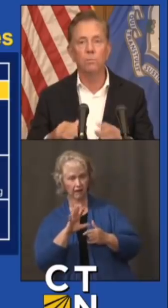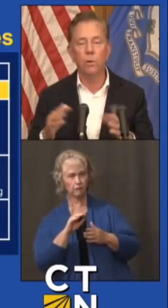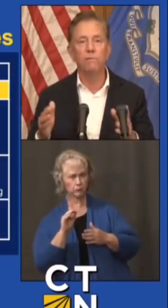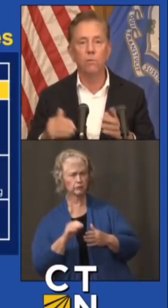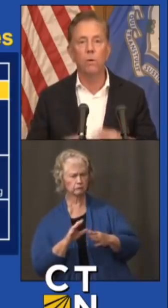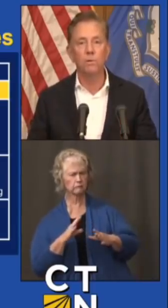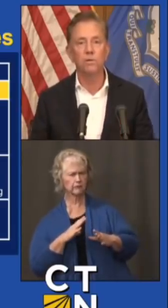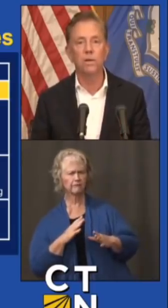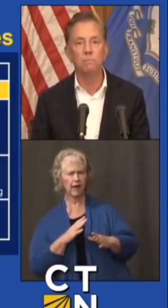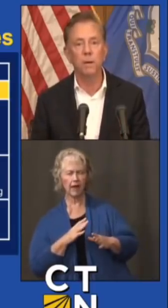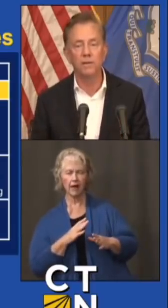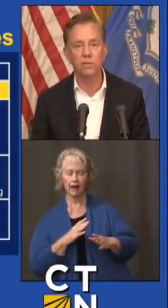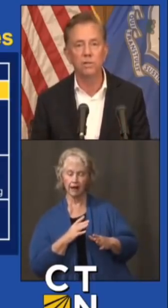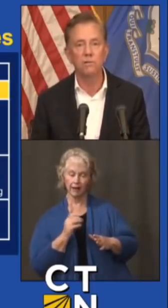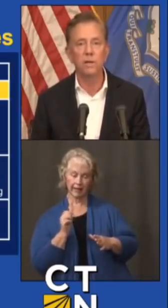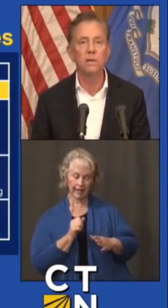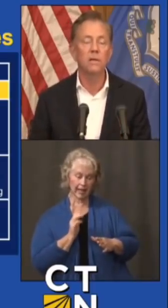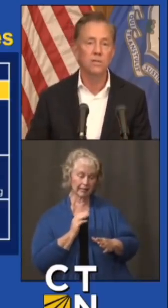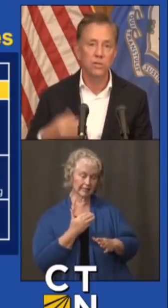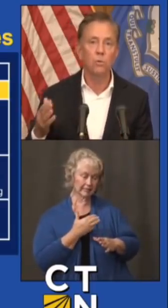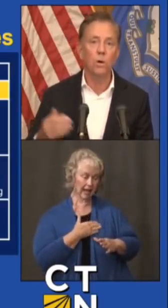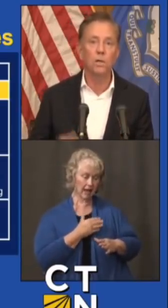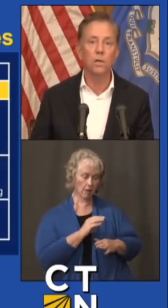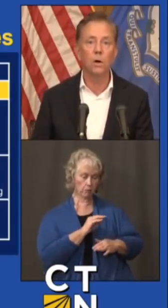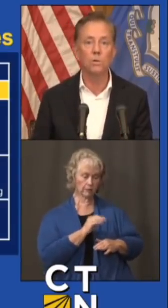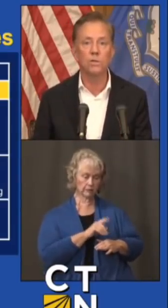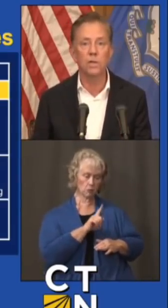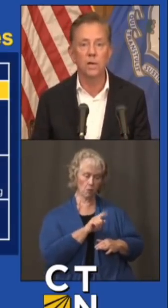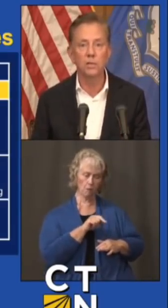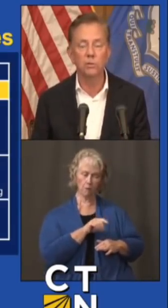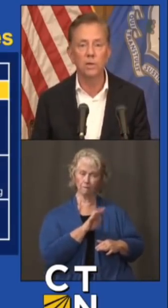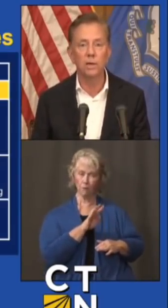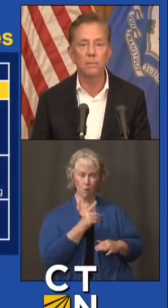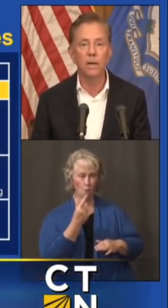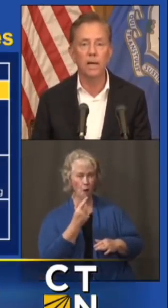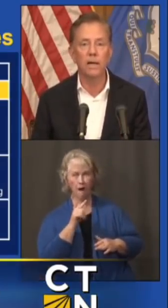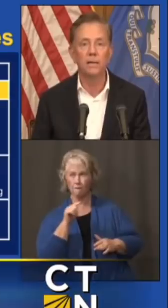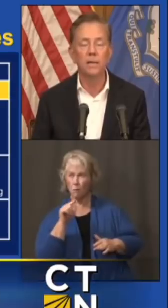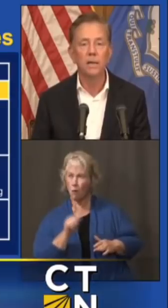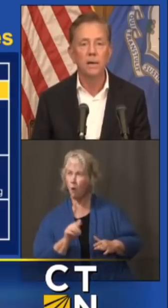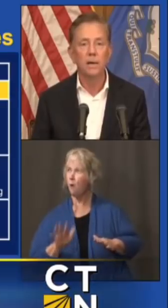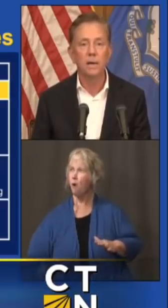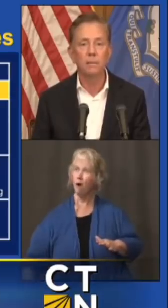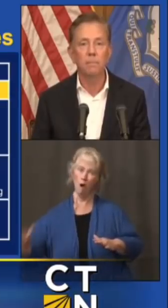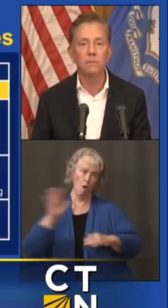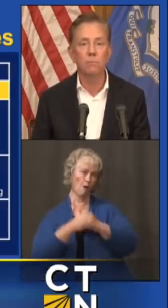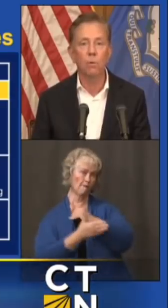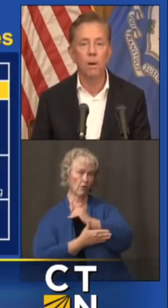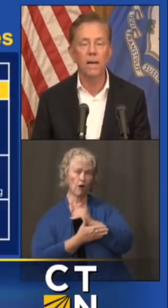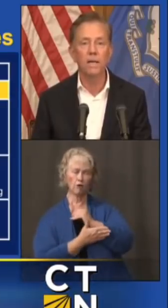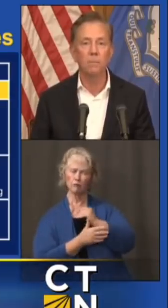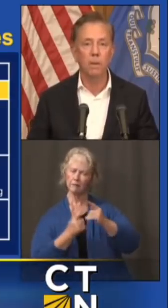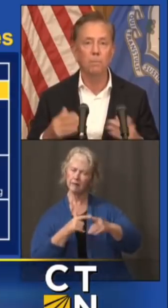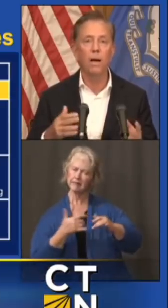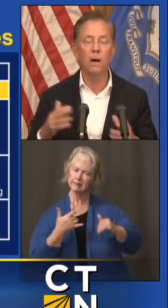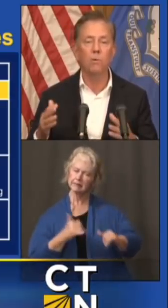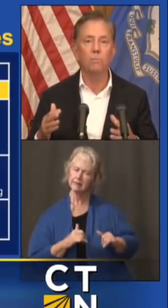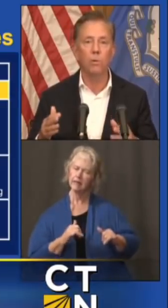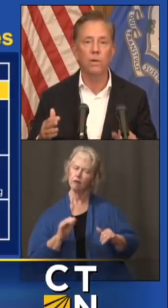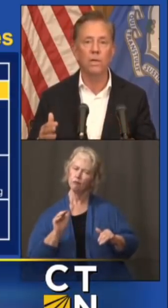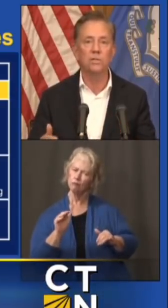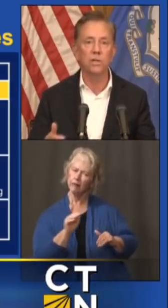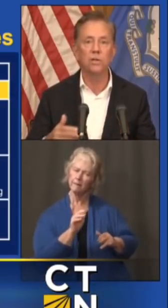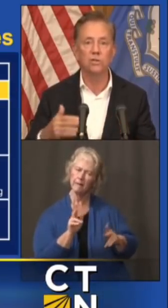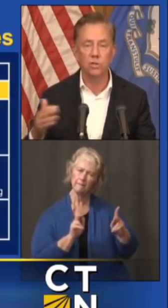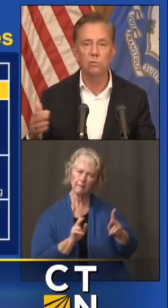at 1.4% positivity, still one of the lowest in the country, I might add. But reminding people how